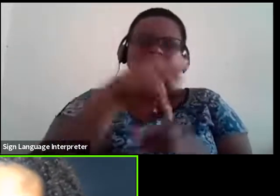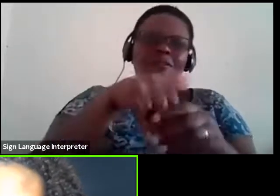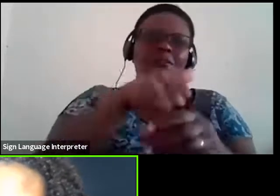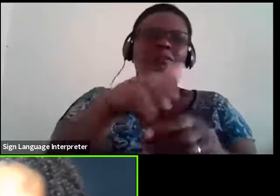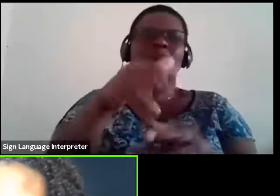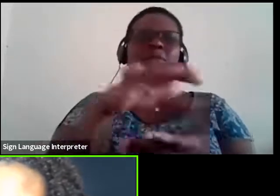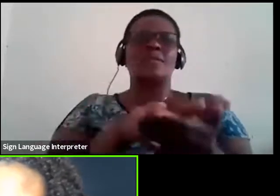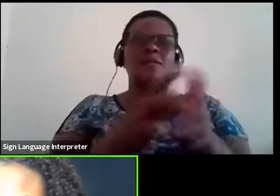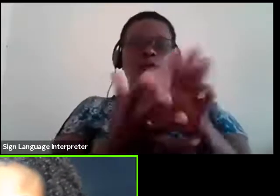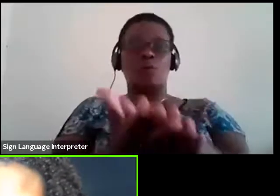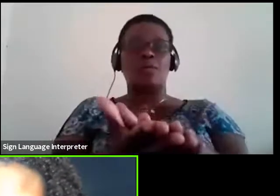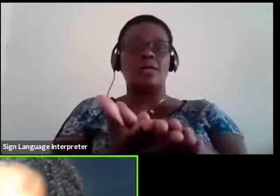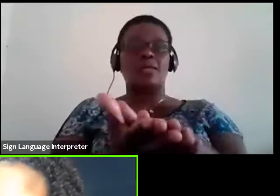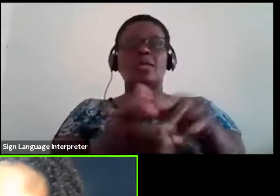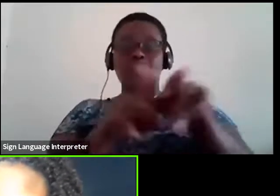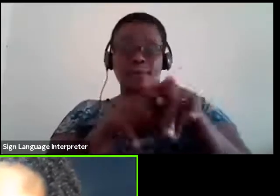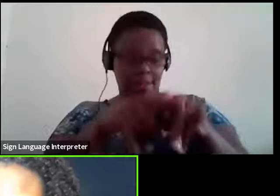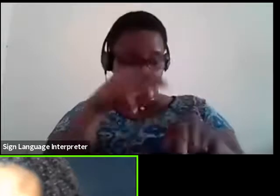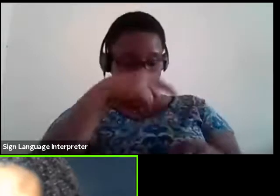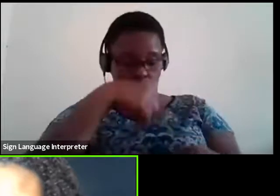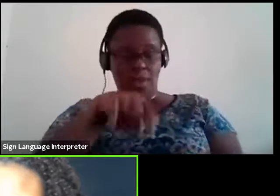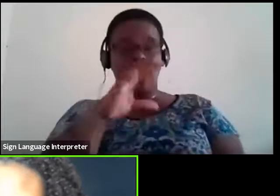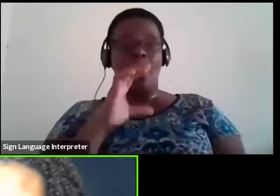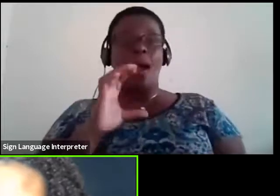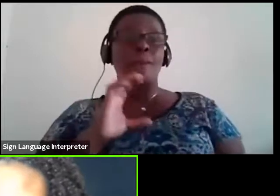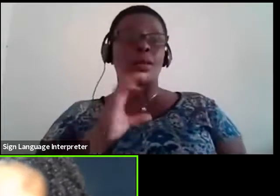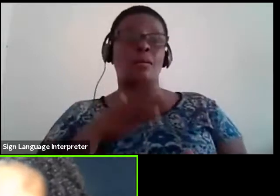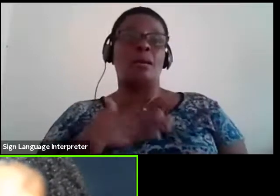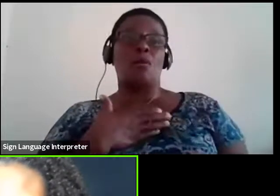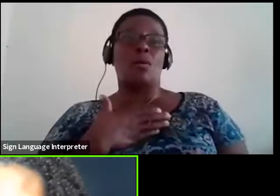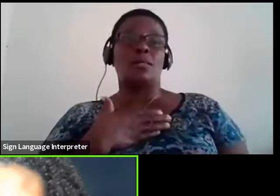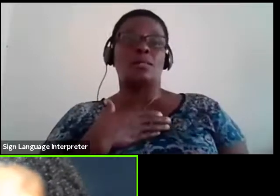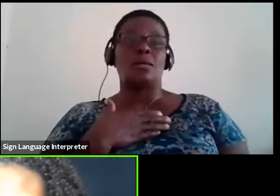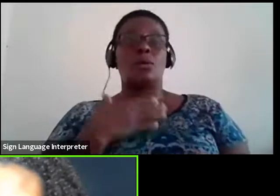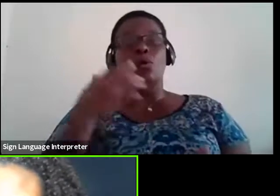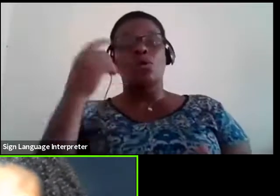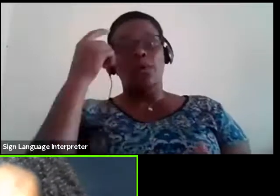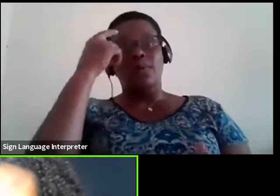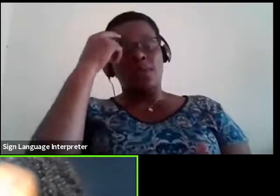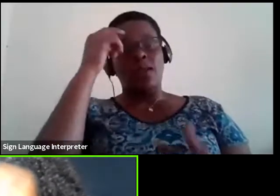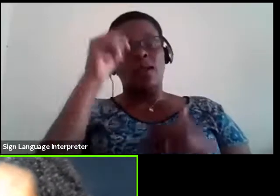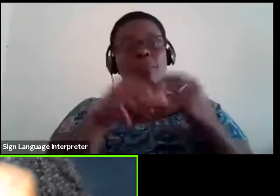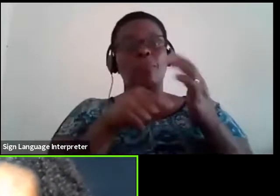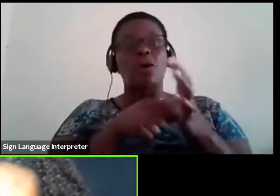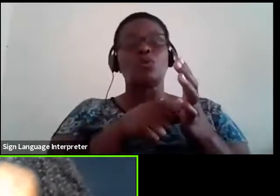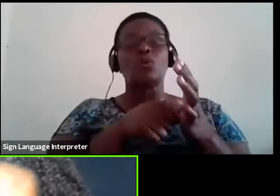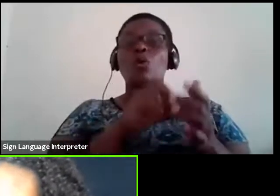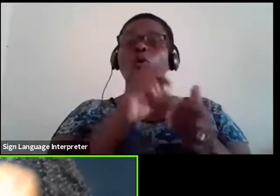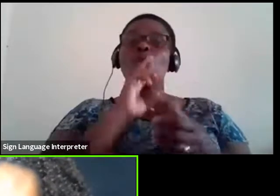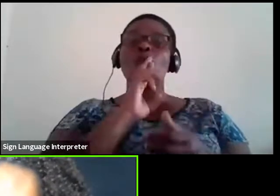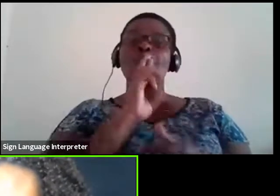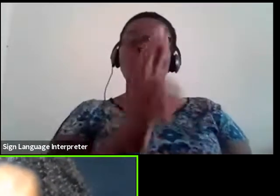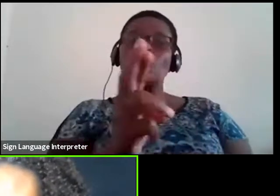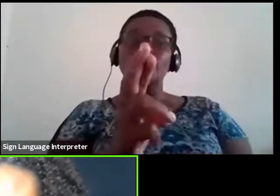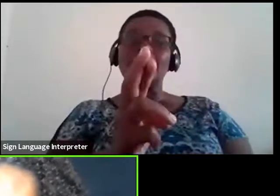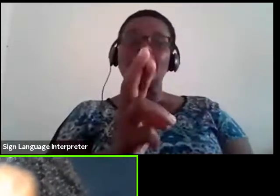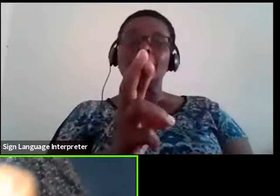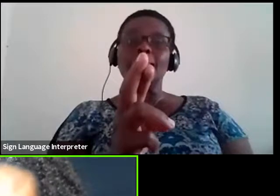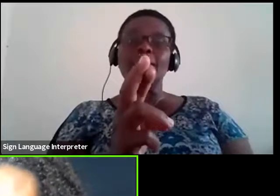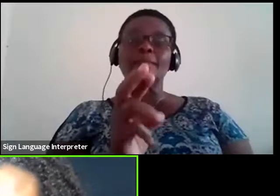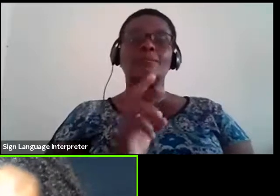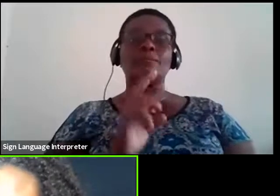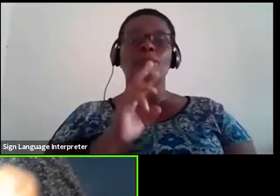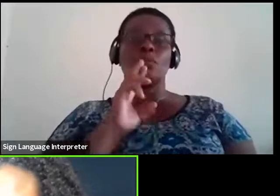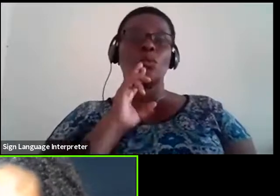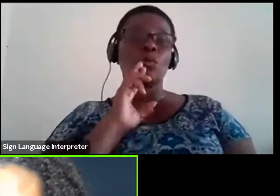reporting and AITA have been very important, and particularly I'll speak about reporting because we believe, you know, it provides the necessary justice and